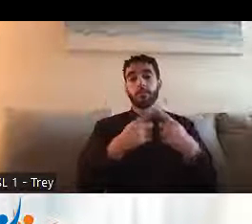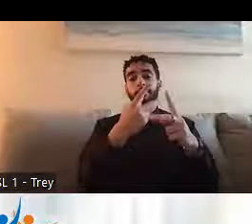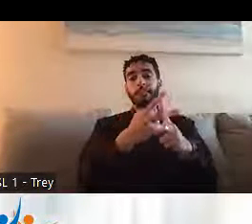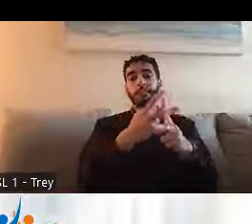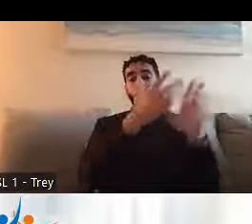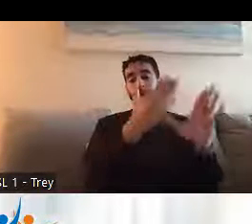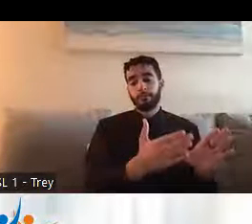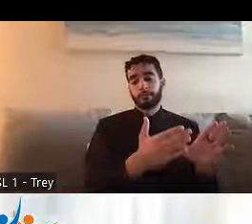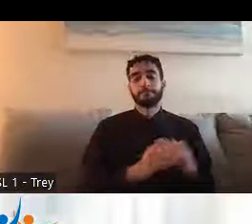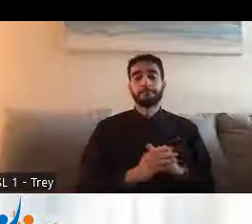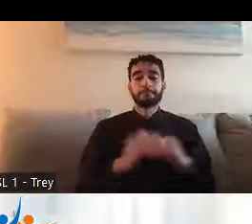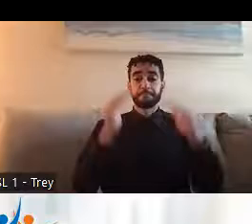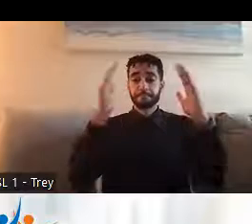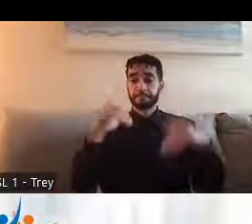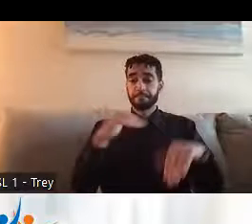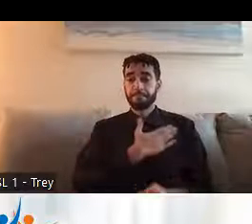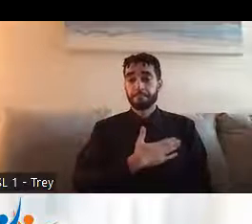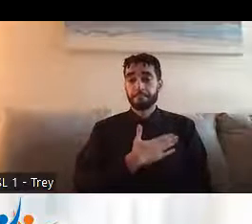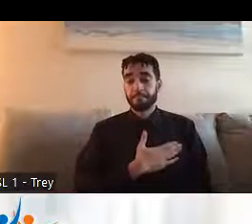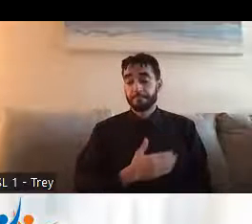slide, please.